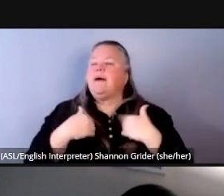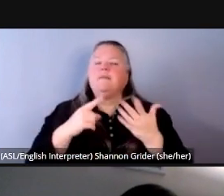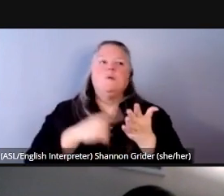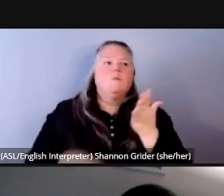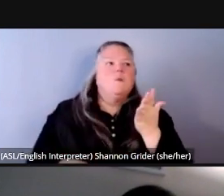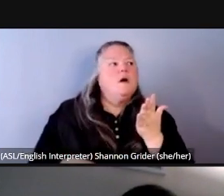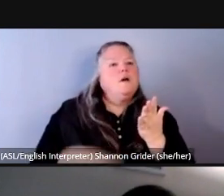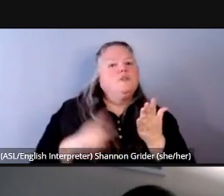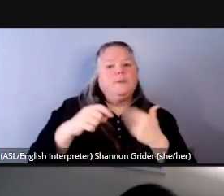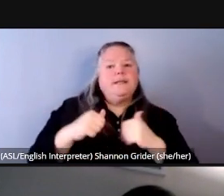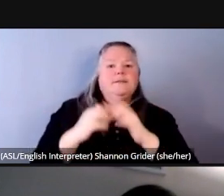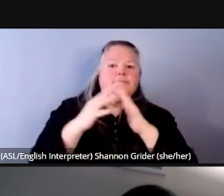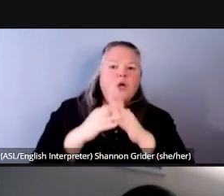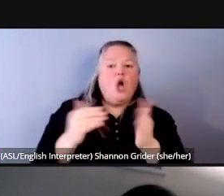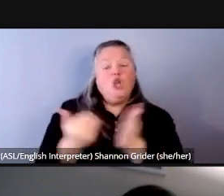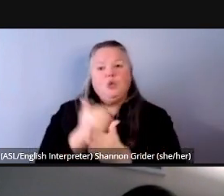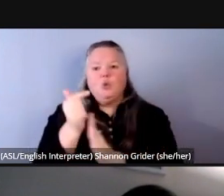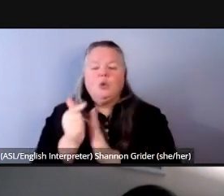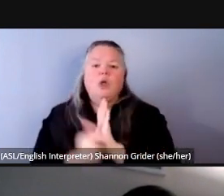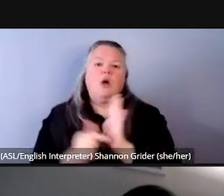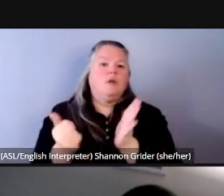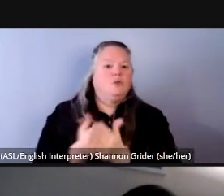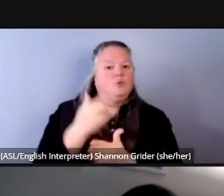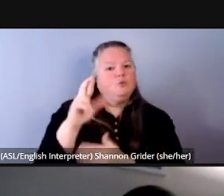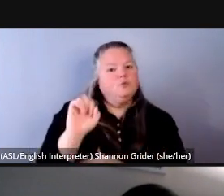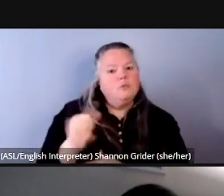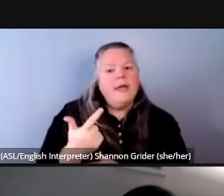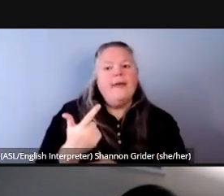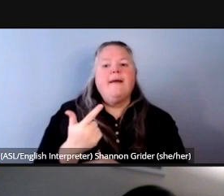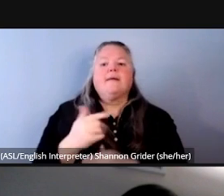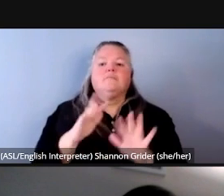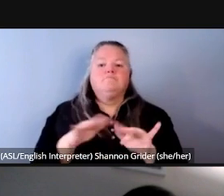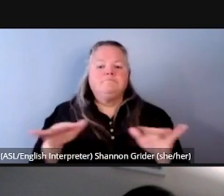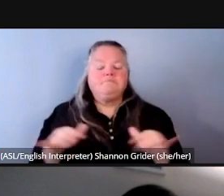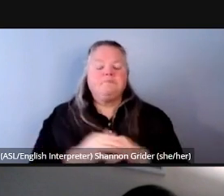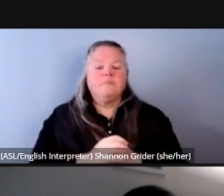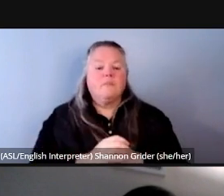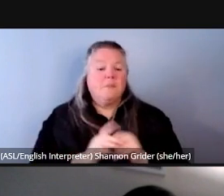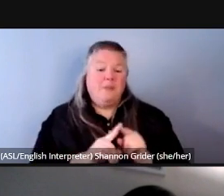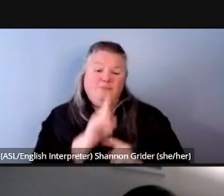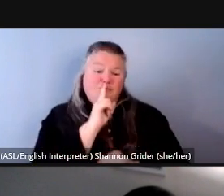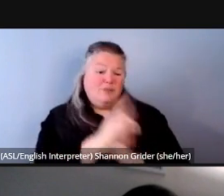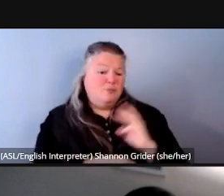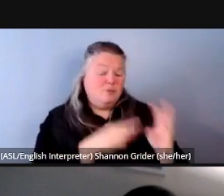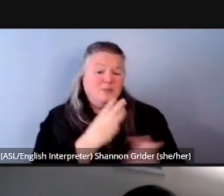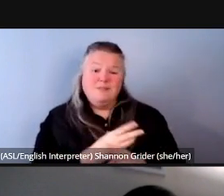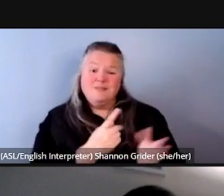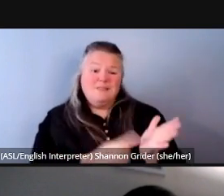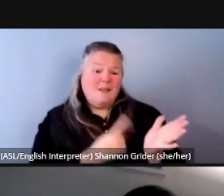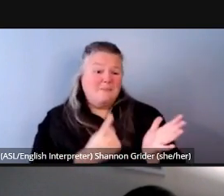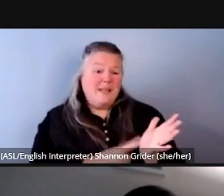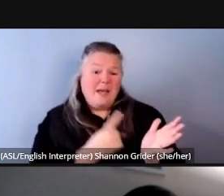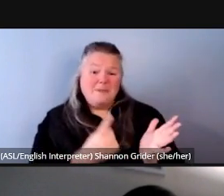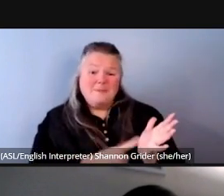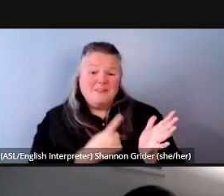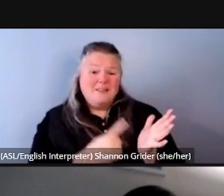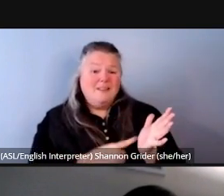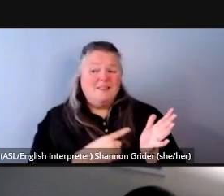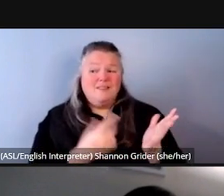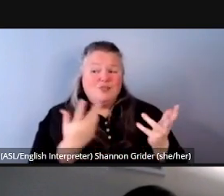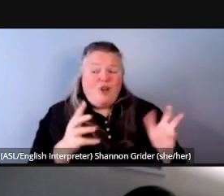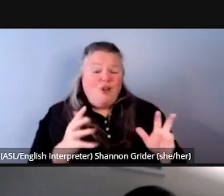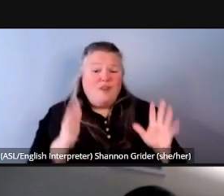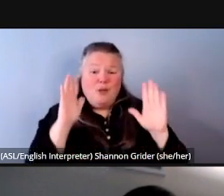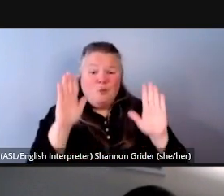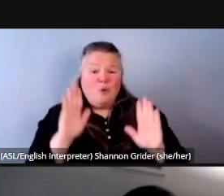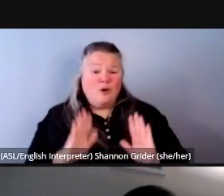to implement a new law or regulation? When the reality is sometimes there's like incredible policies on the books